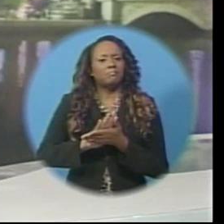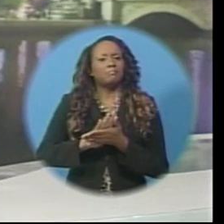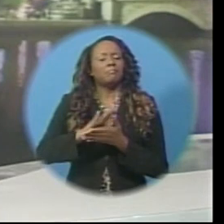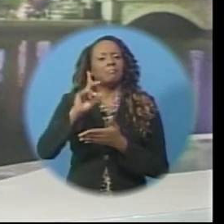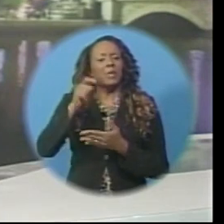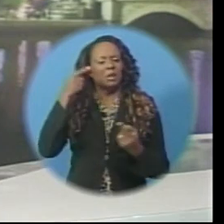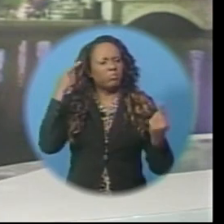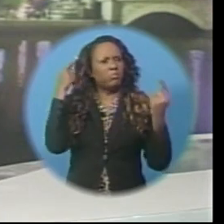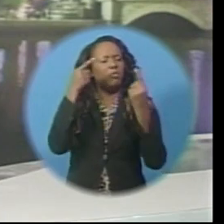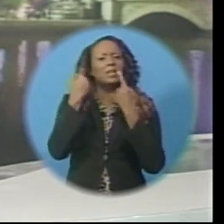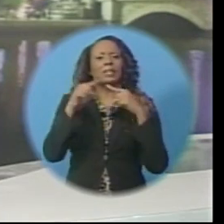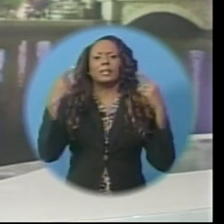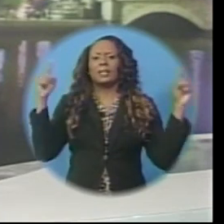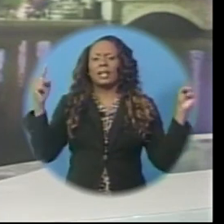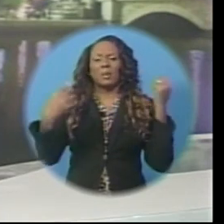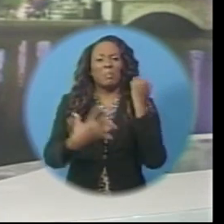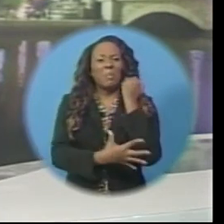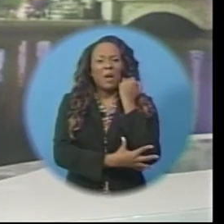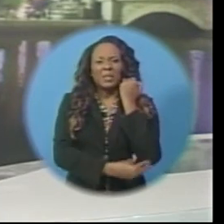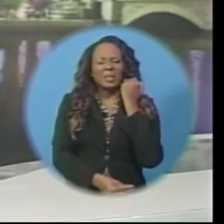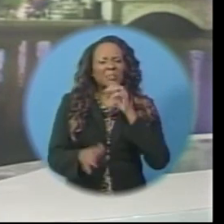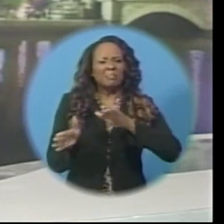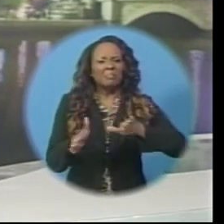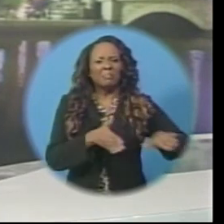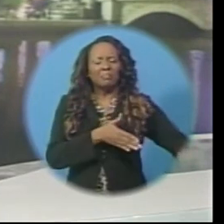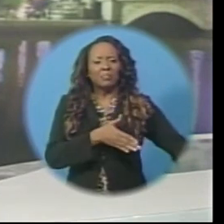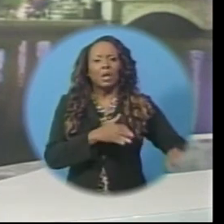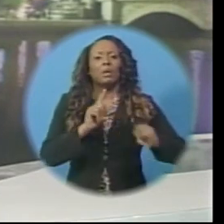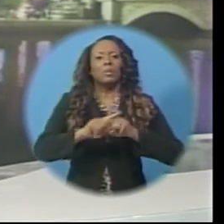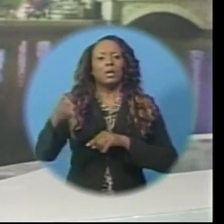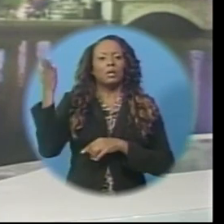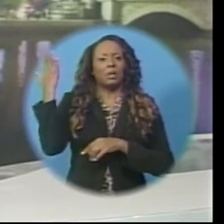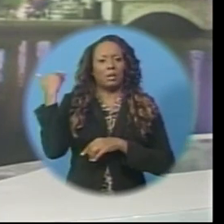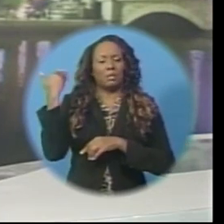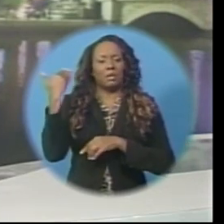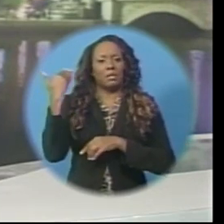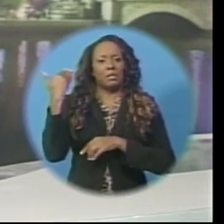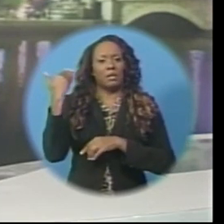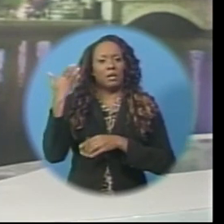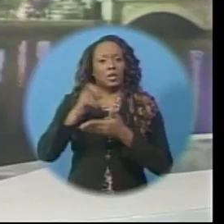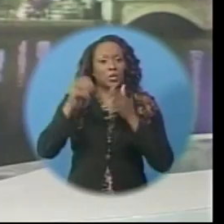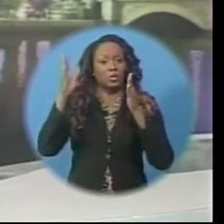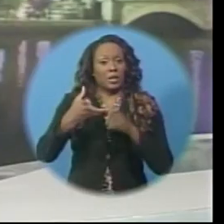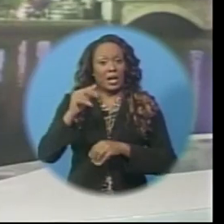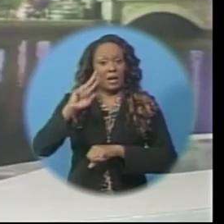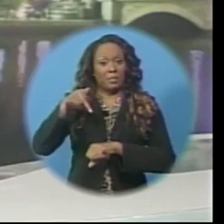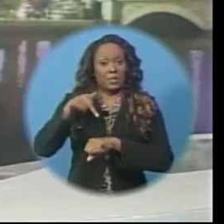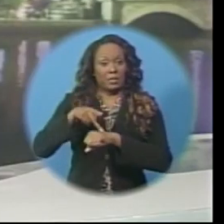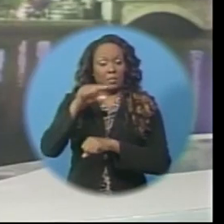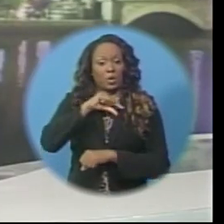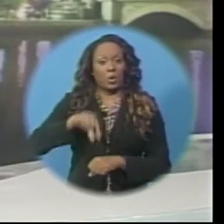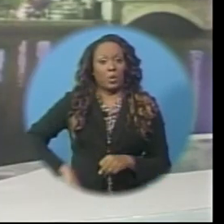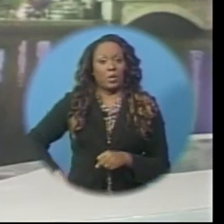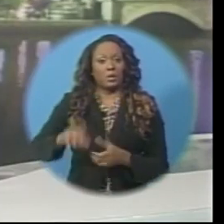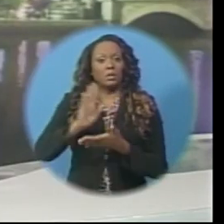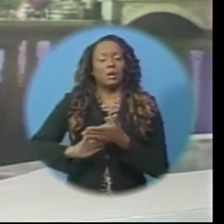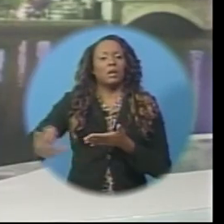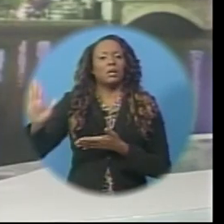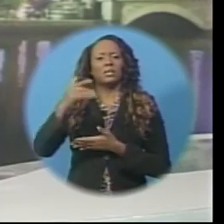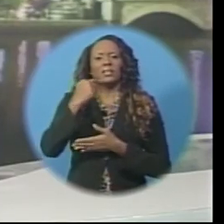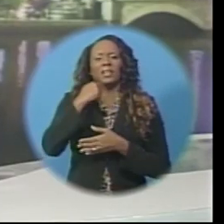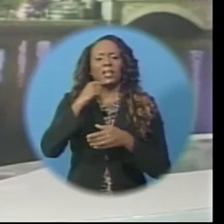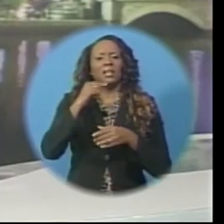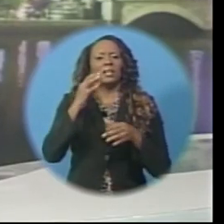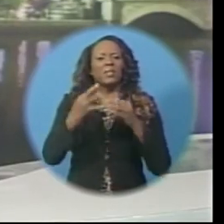from achieving success. But rather, old scholar and current principal of Queen's College, Dr. David Brown, says poverty